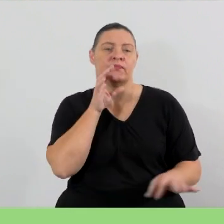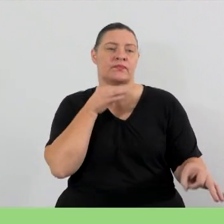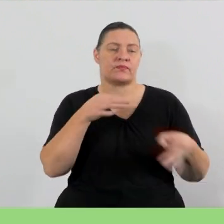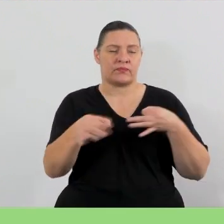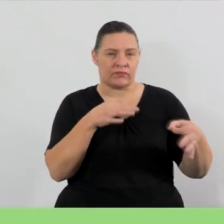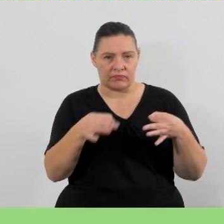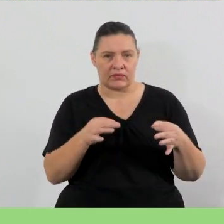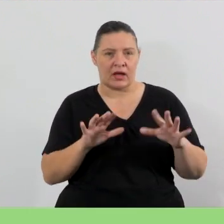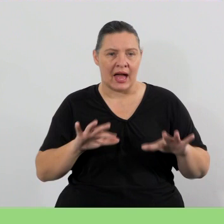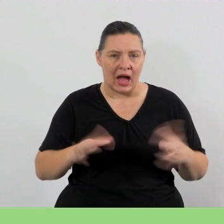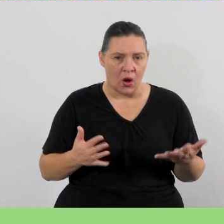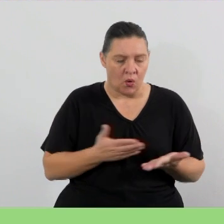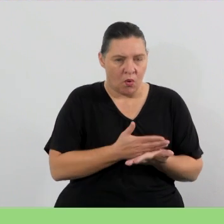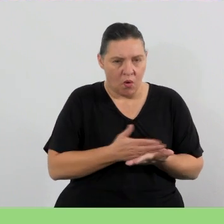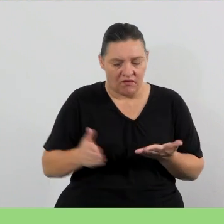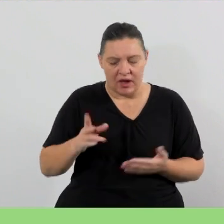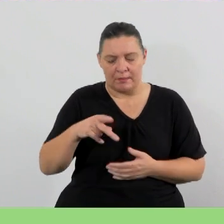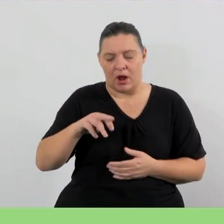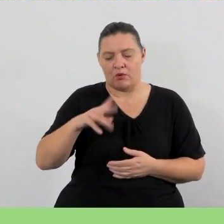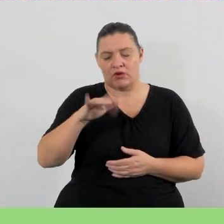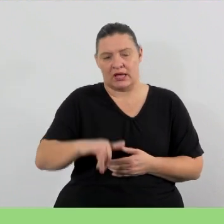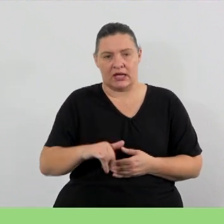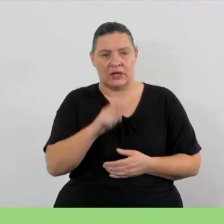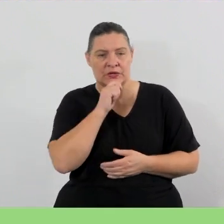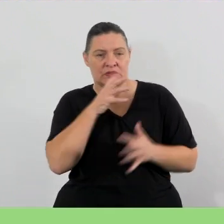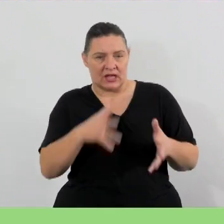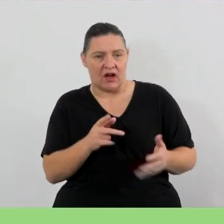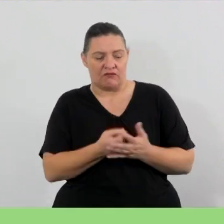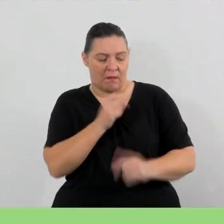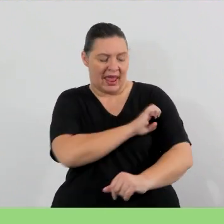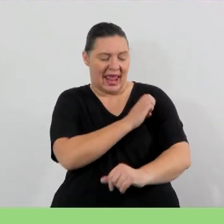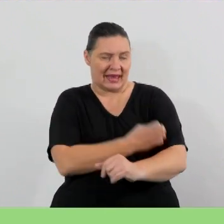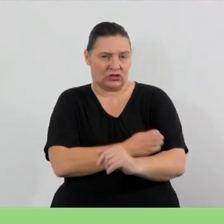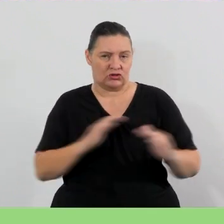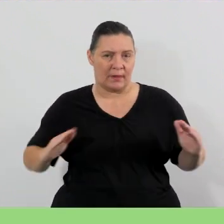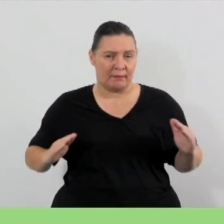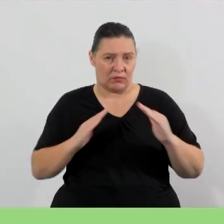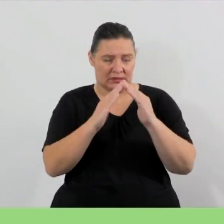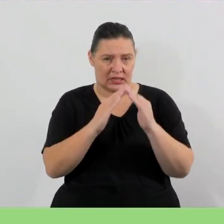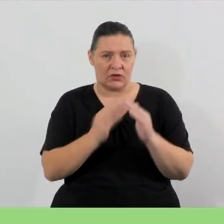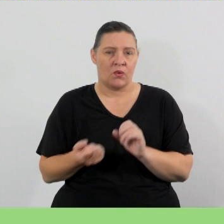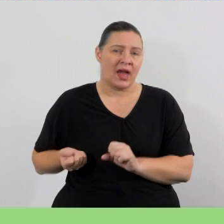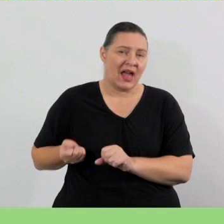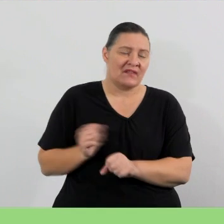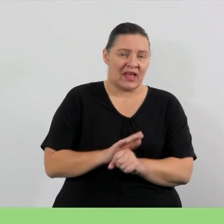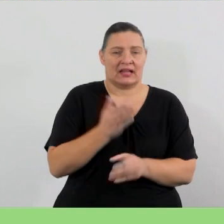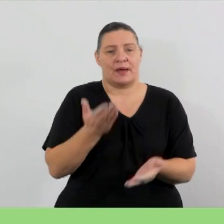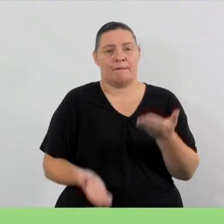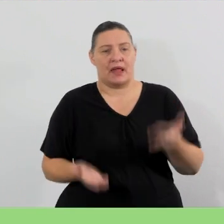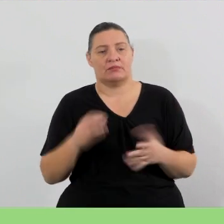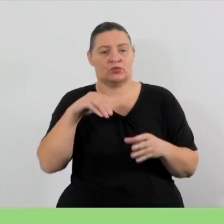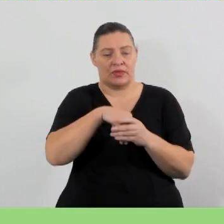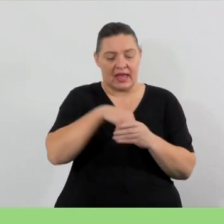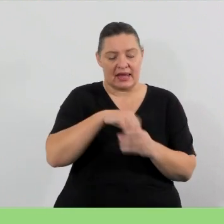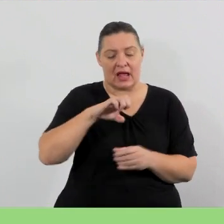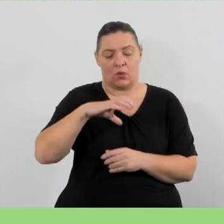to explain how removing primary consumers from the energy pyramid will affect the balance in